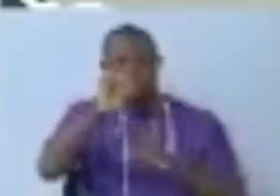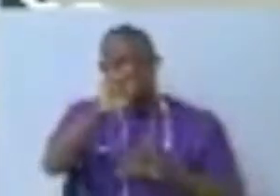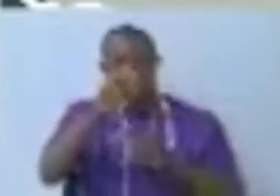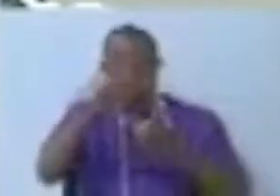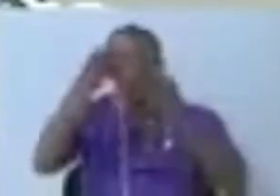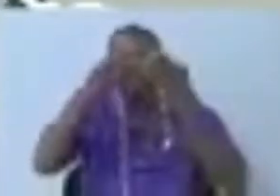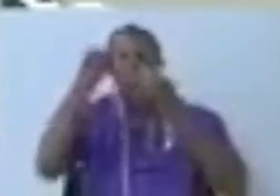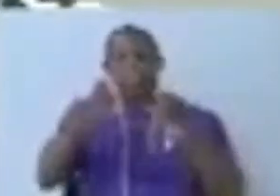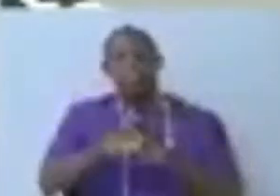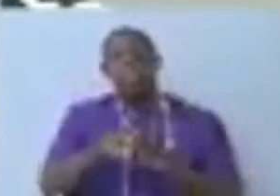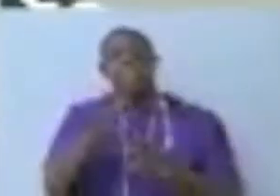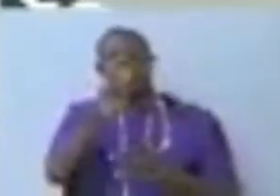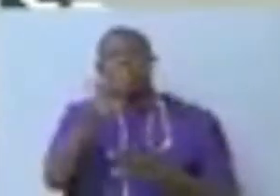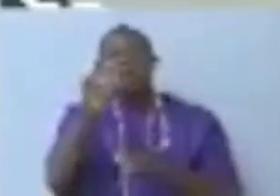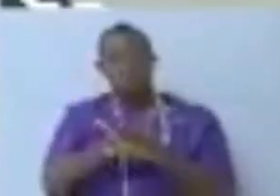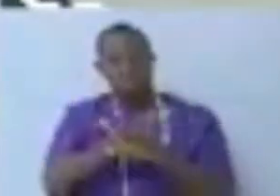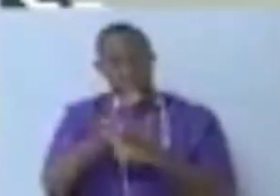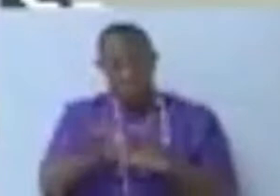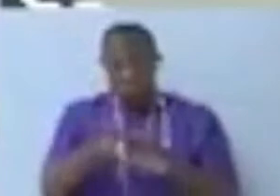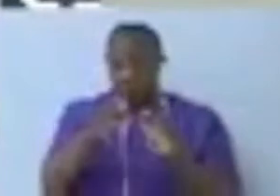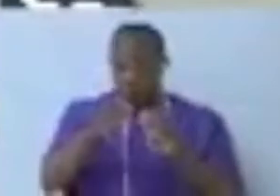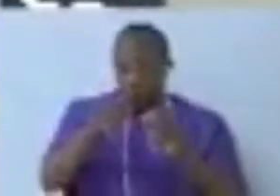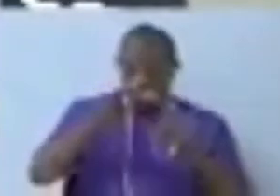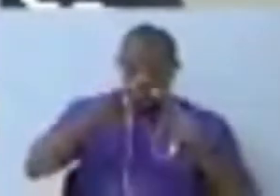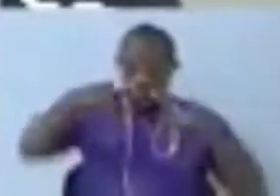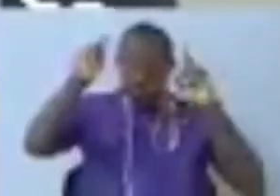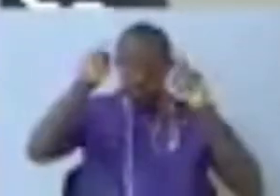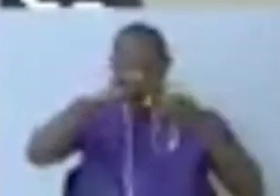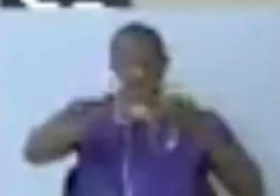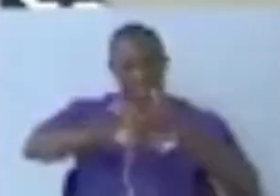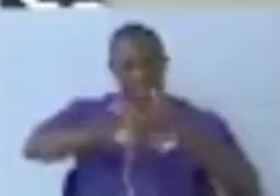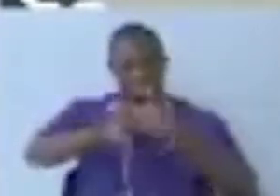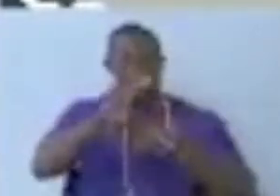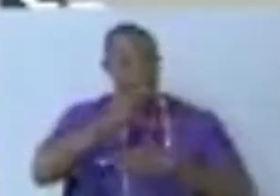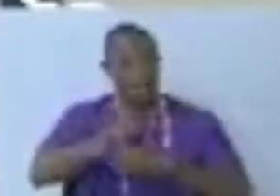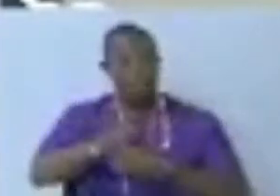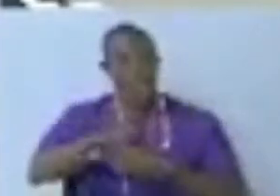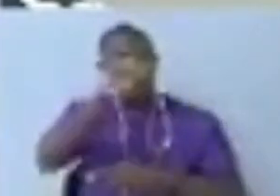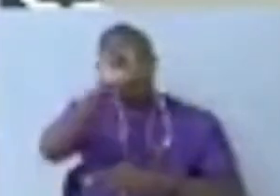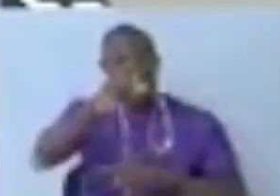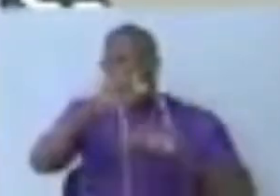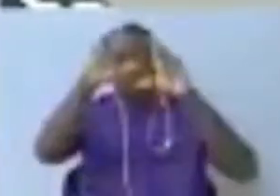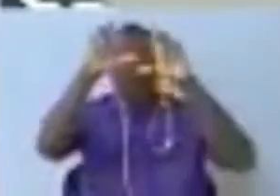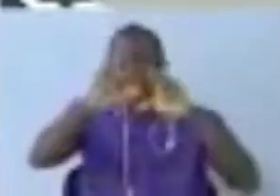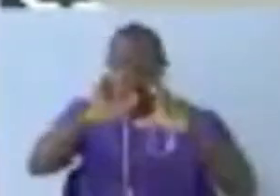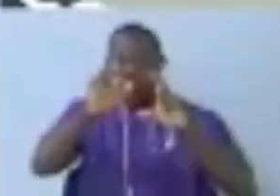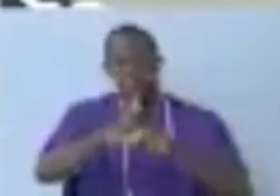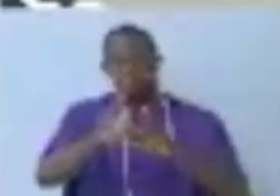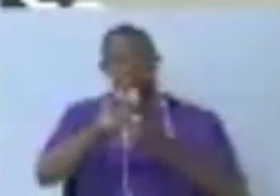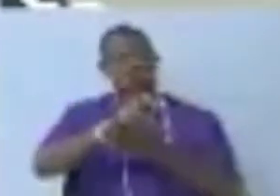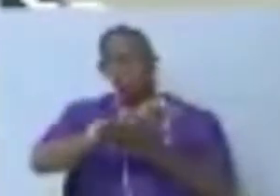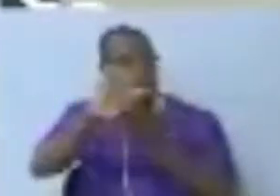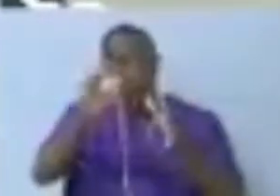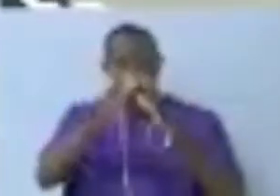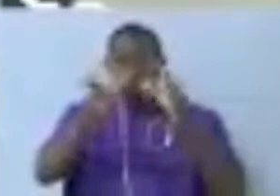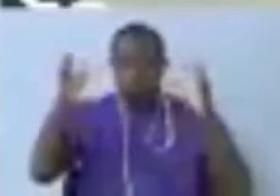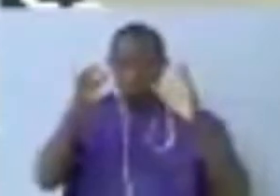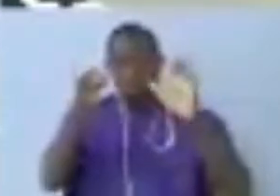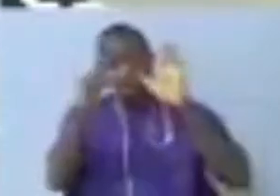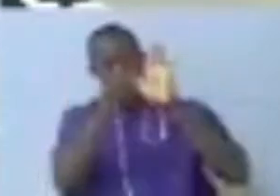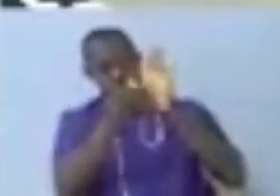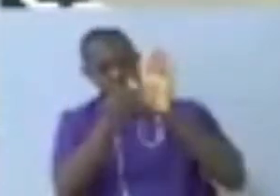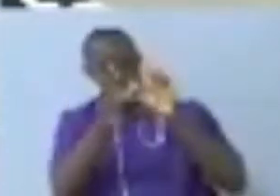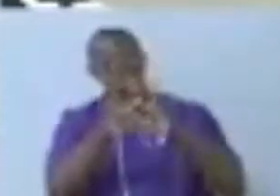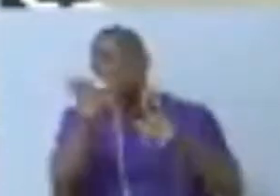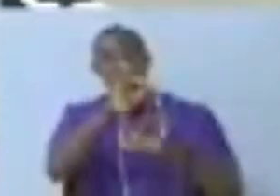but this is issued in the country. Your picture is boldly slapped on it. On a process which you